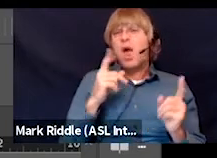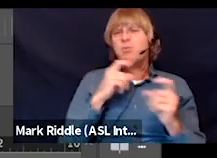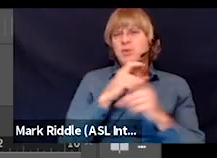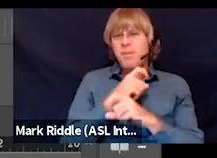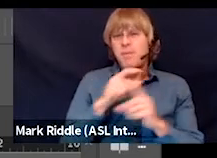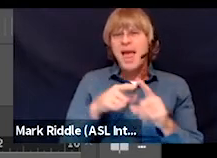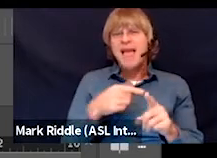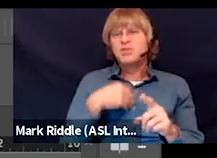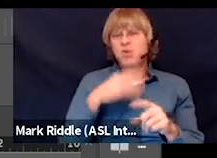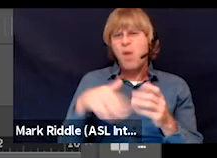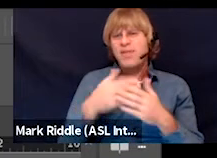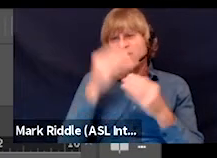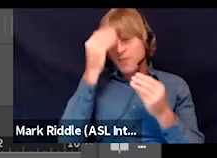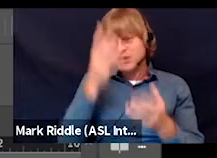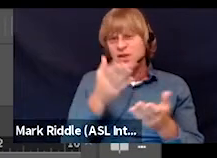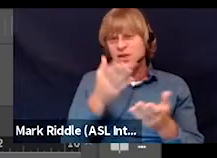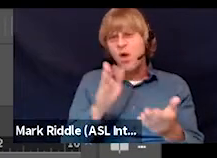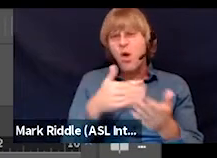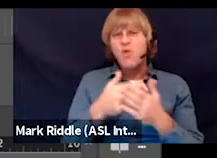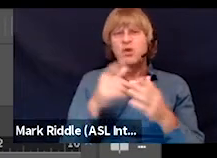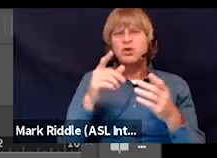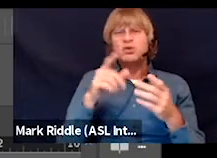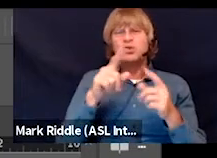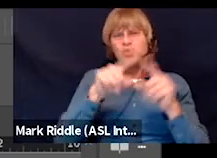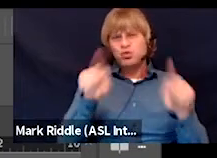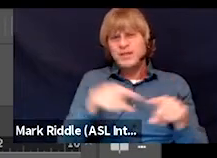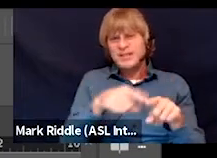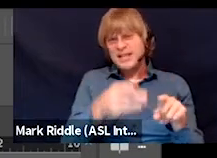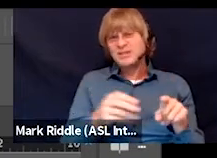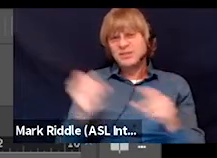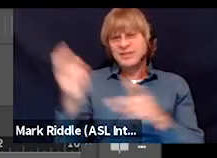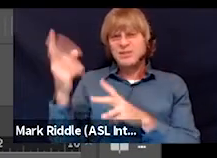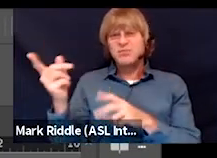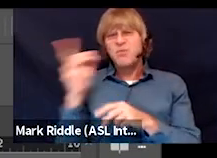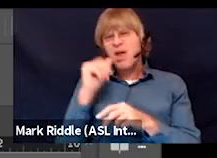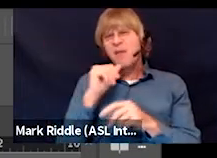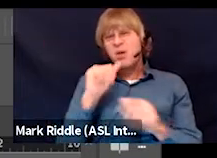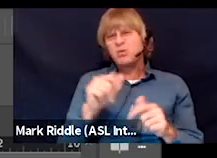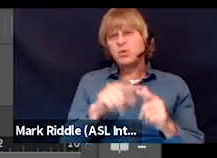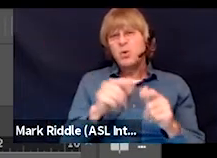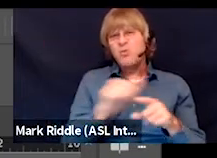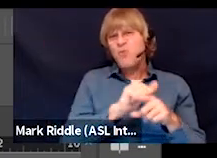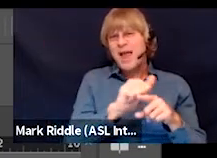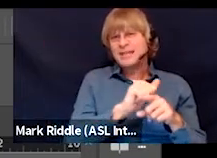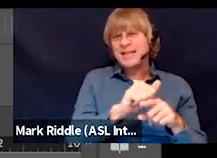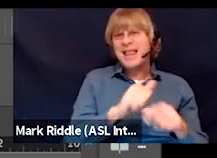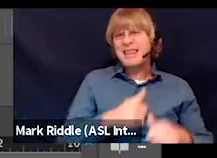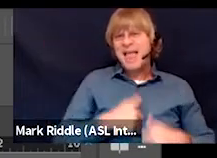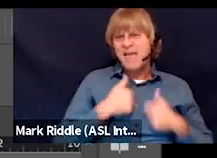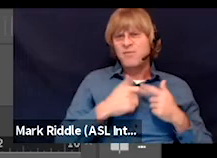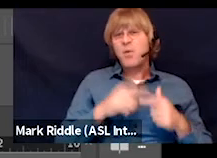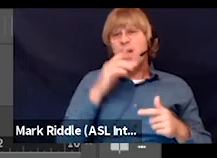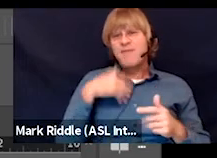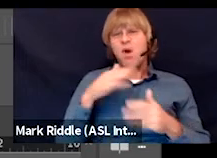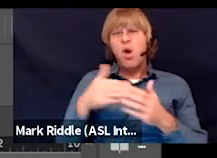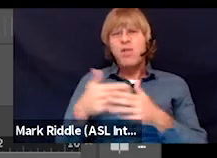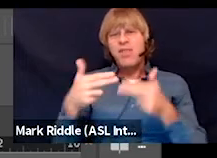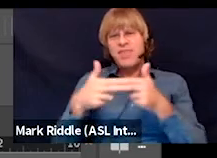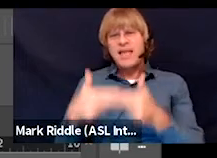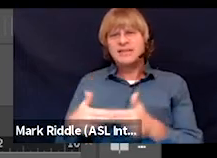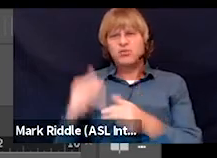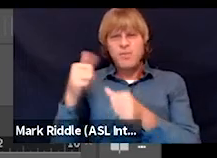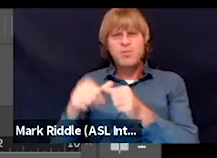it has all this information. I mean, all the screens you're seeing. So Yeah. Okay. you won't be able to practice it live, but you'll have all the things to